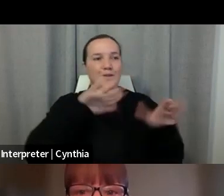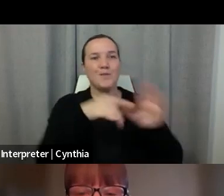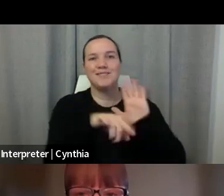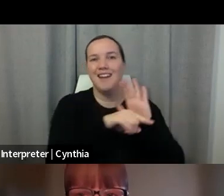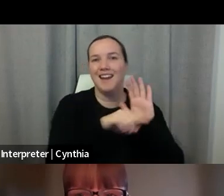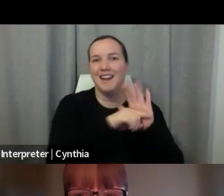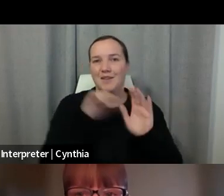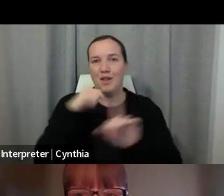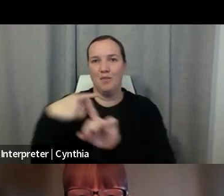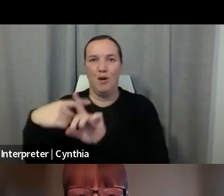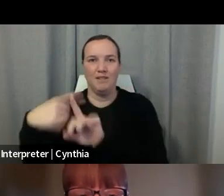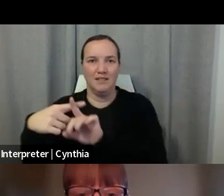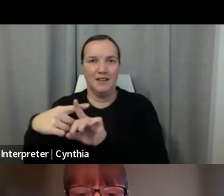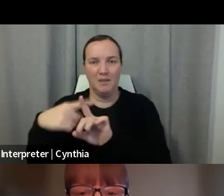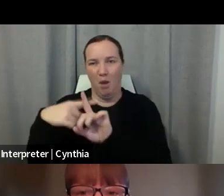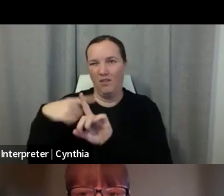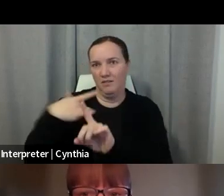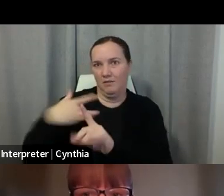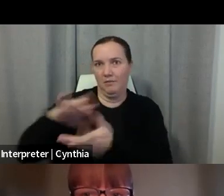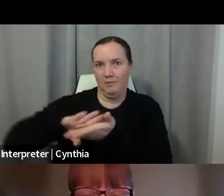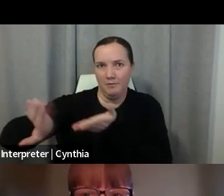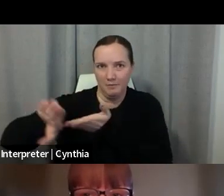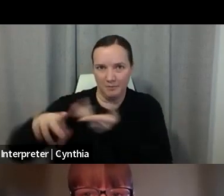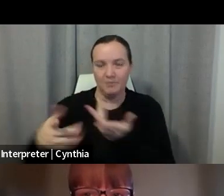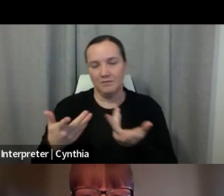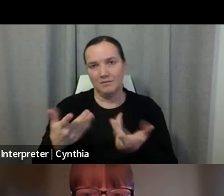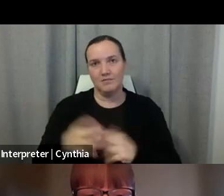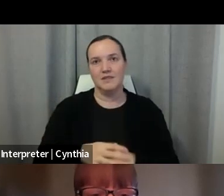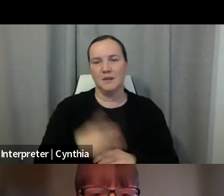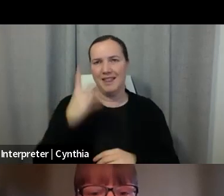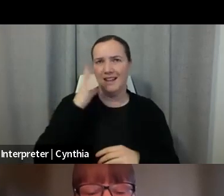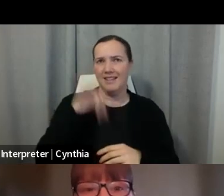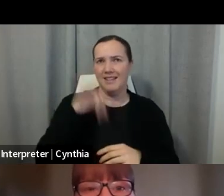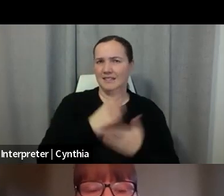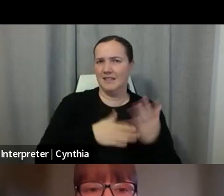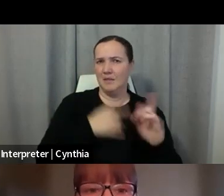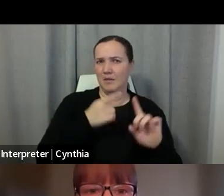the positive and dismissing the positive. So I think those are some of the